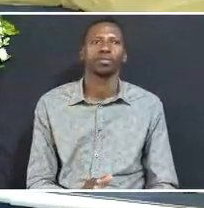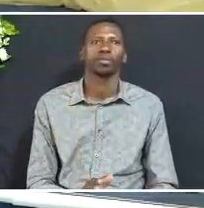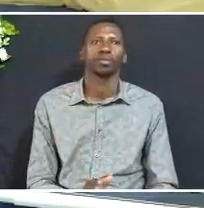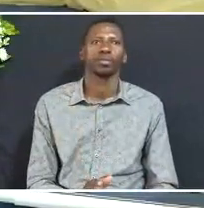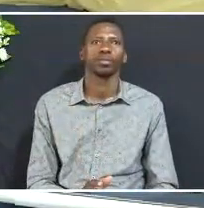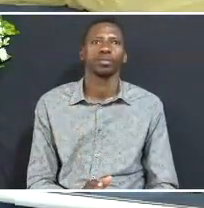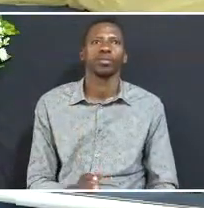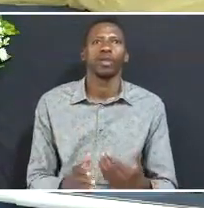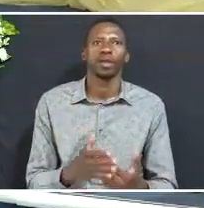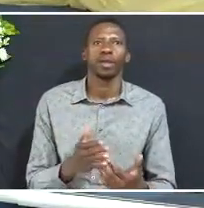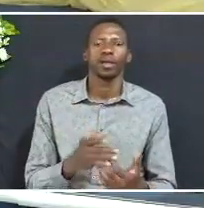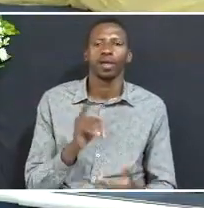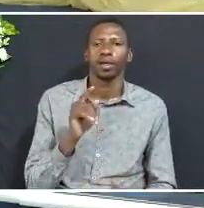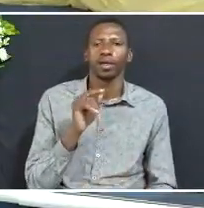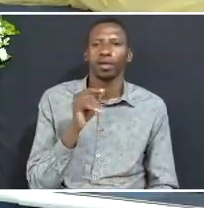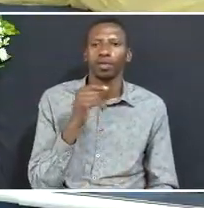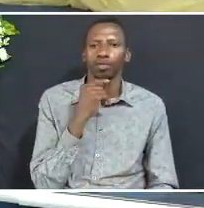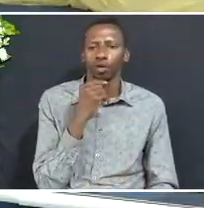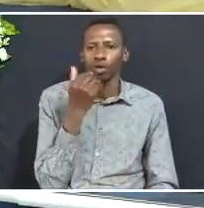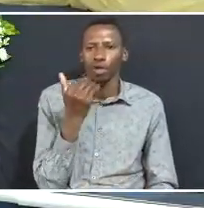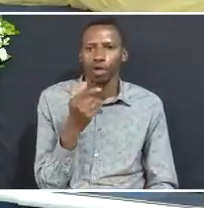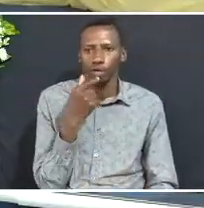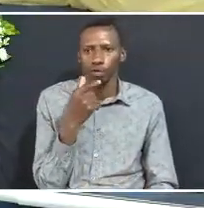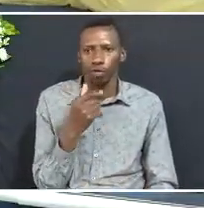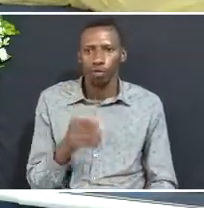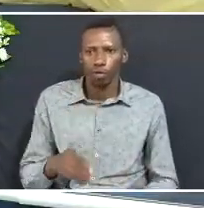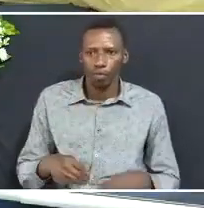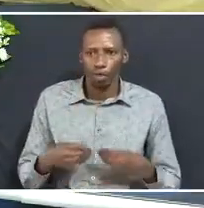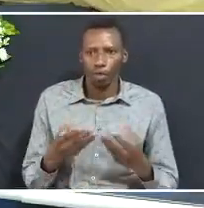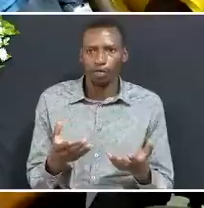boy with whom we were given,